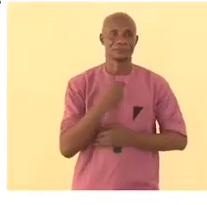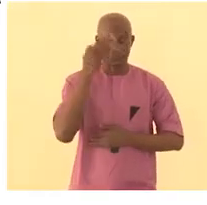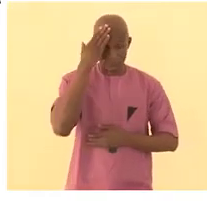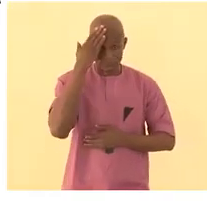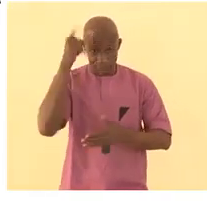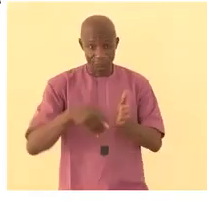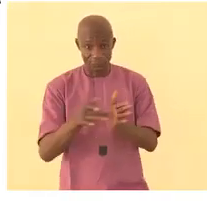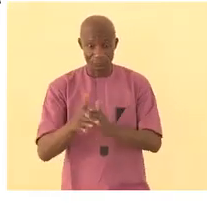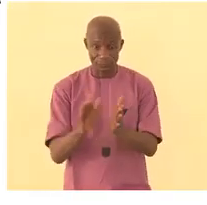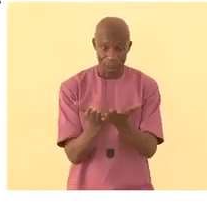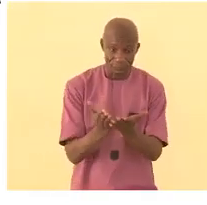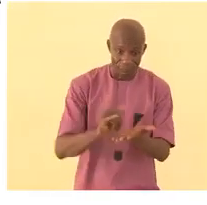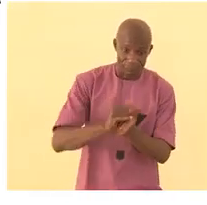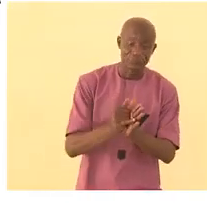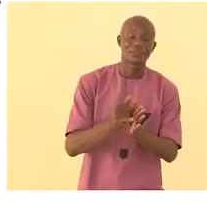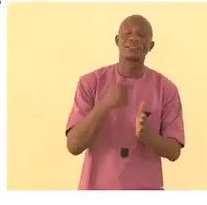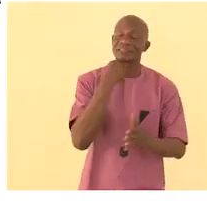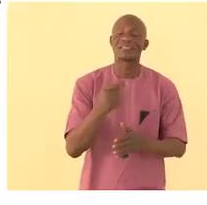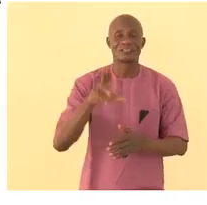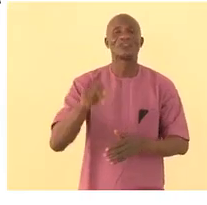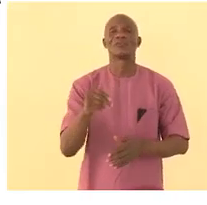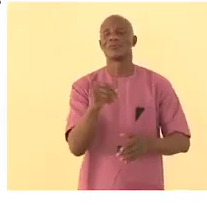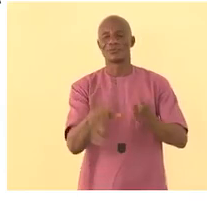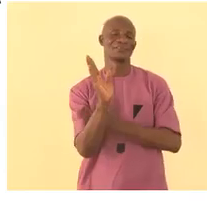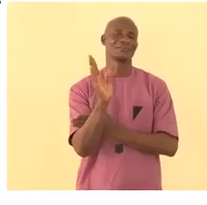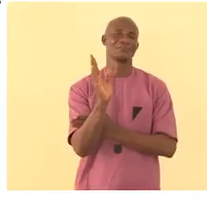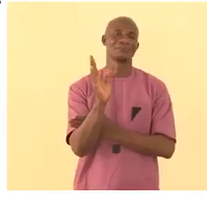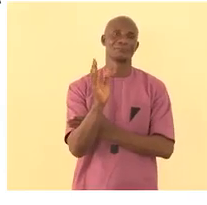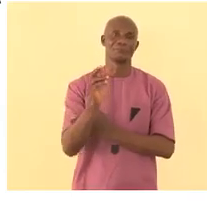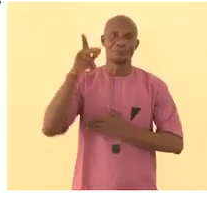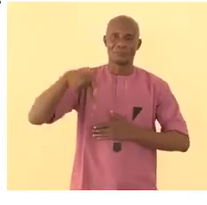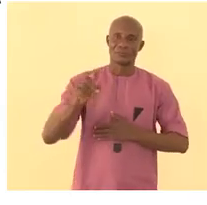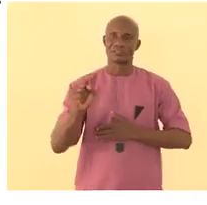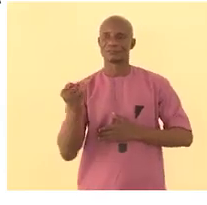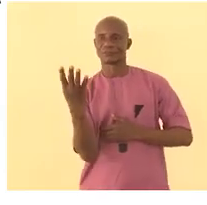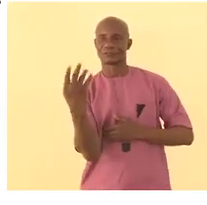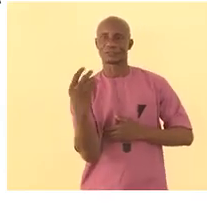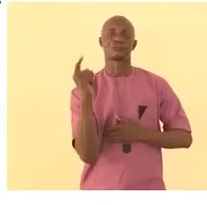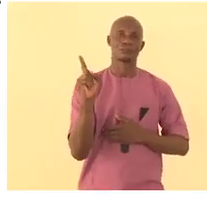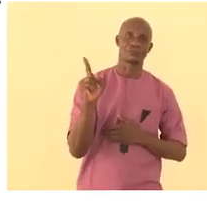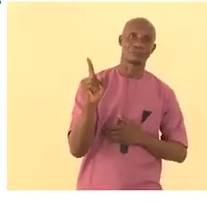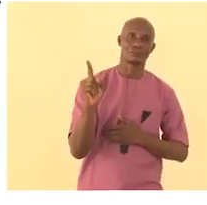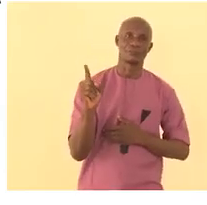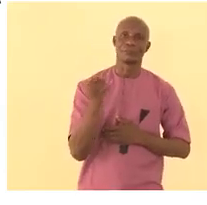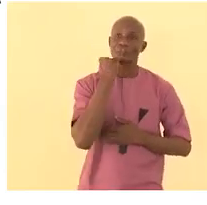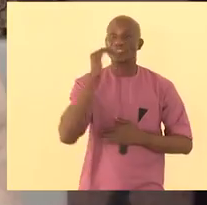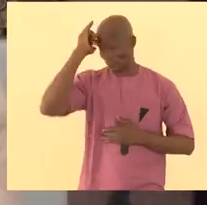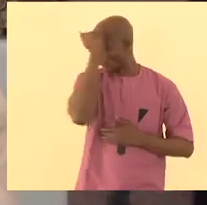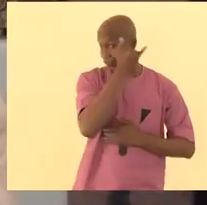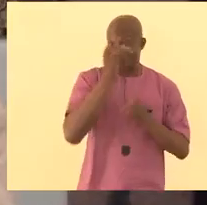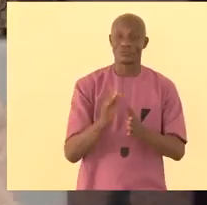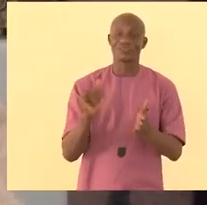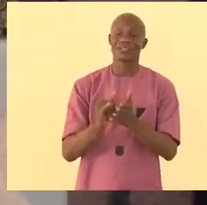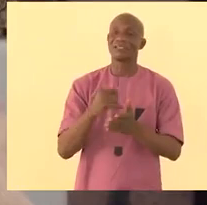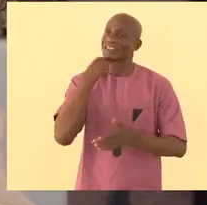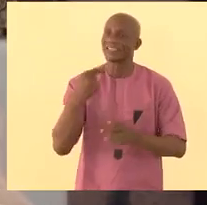And we know what the Bible says about those who say God does not exist. Psalm 14 verse 1 says, "It is the fool who says